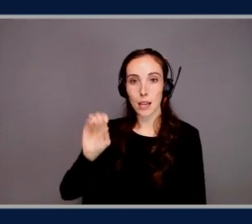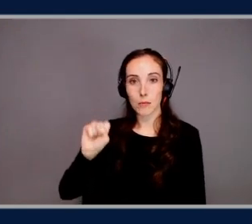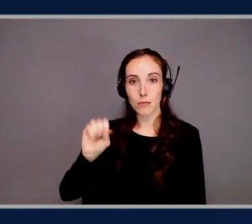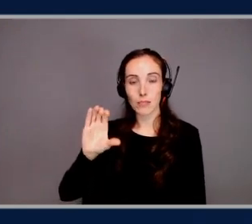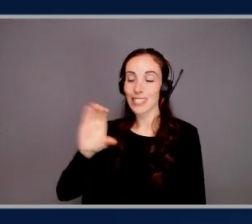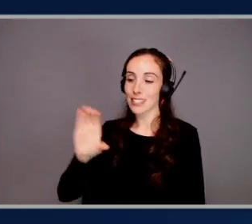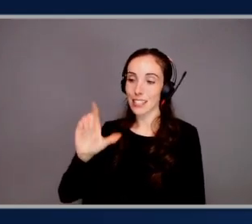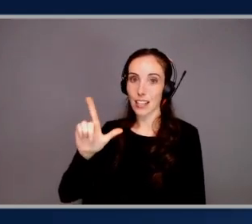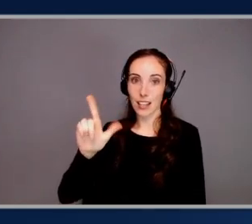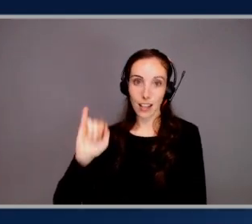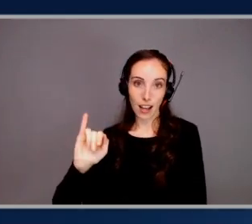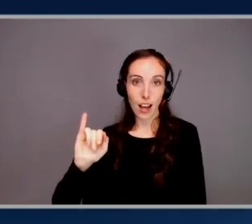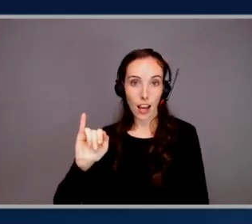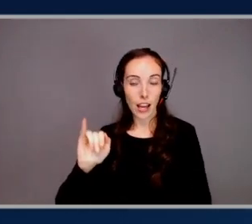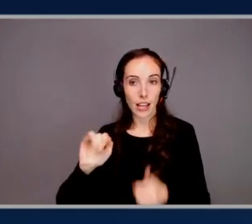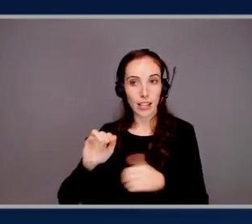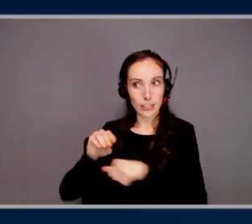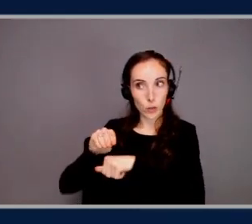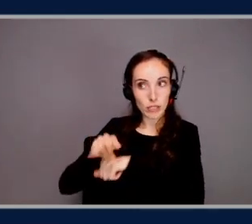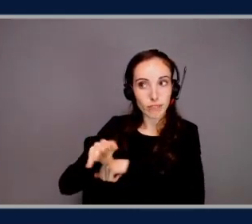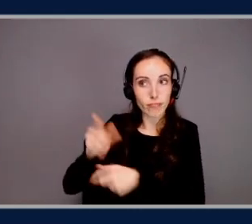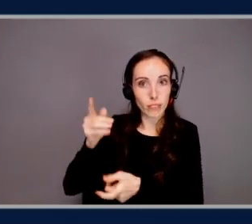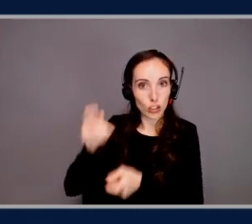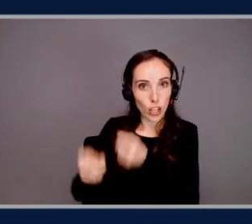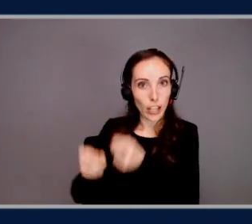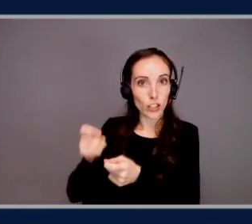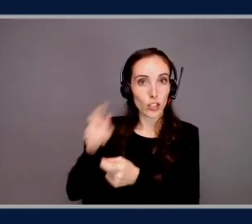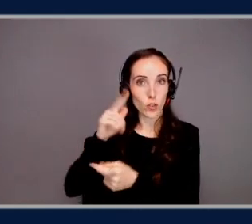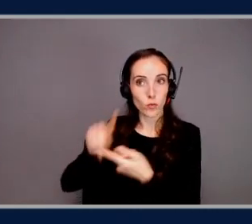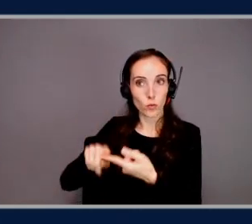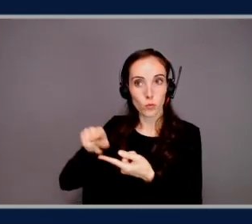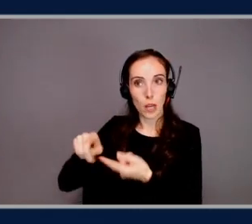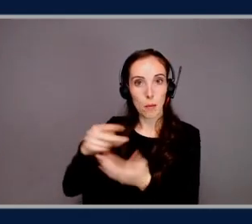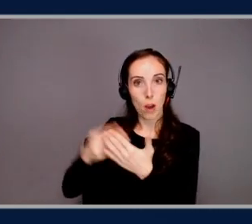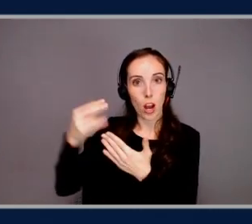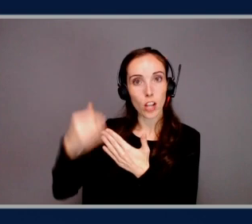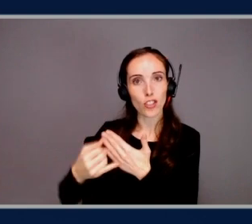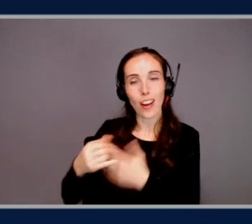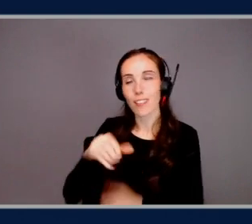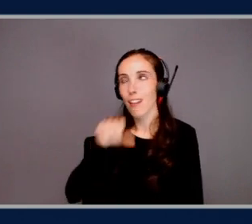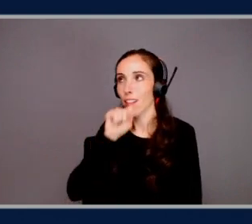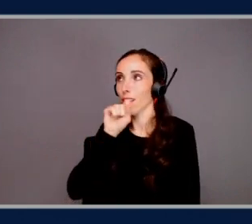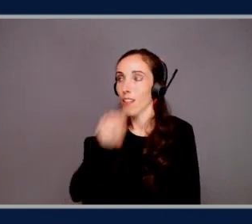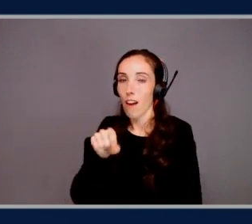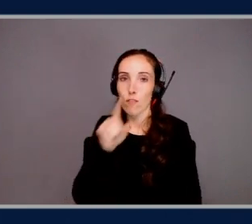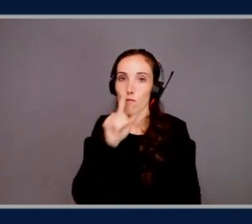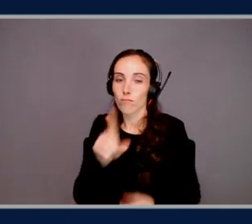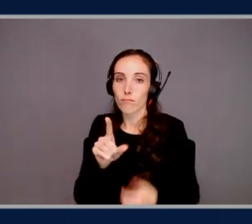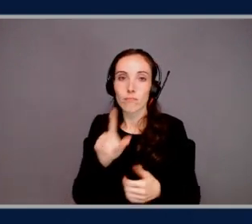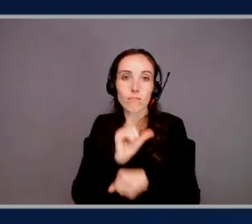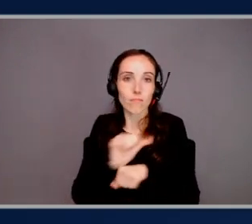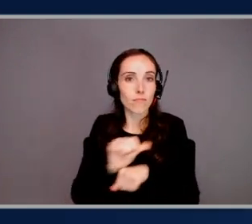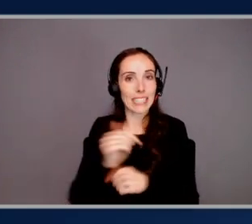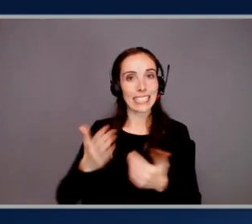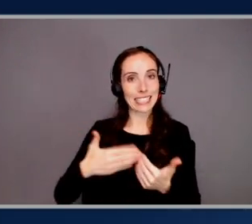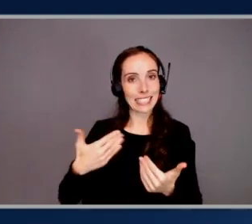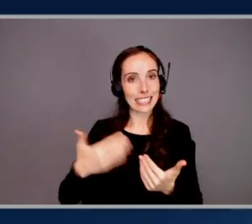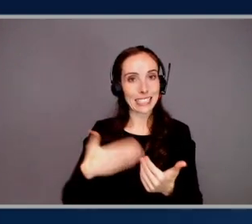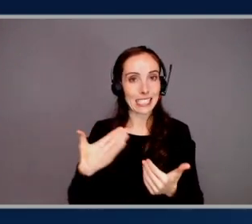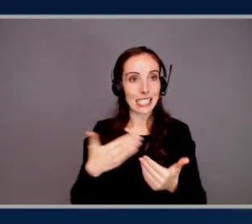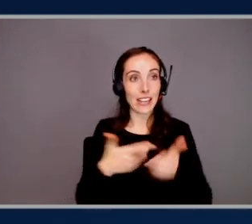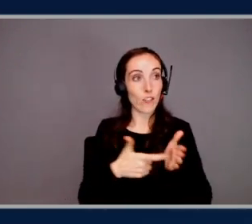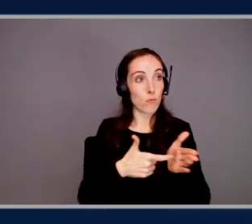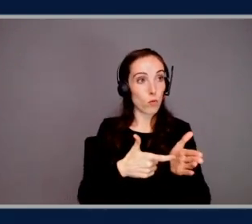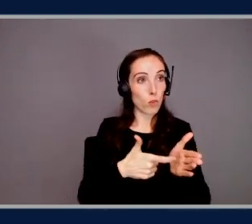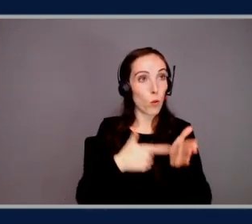It's made changes to this project. And I love how easy it is to go from a requirement or an